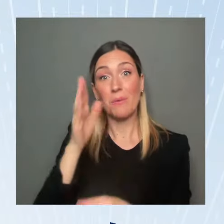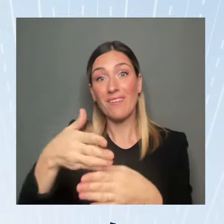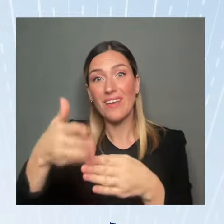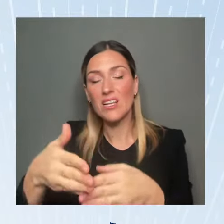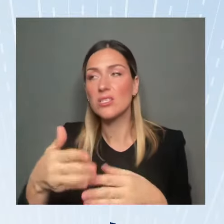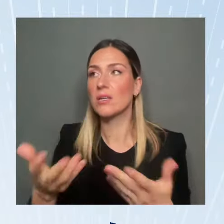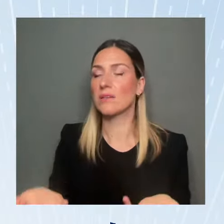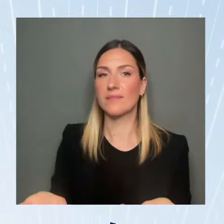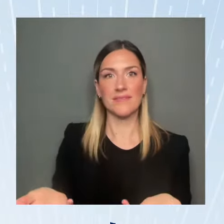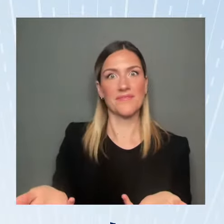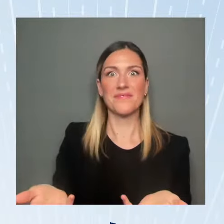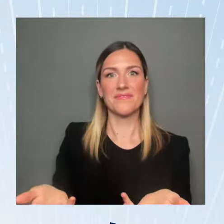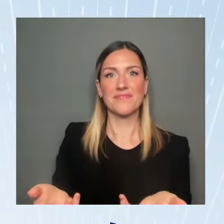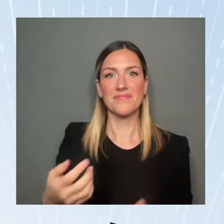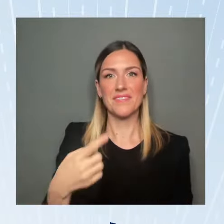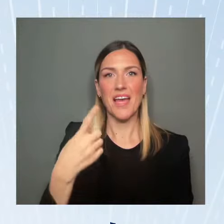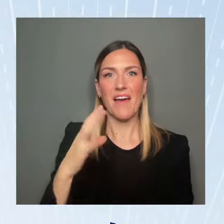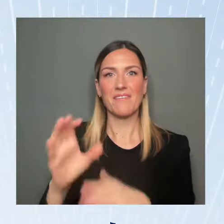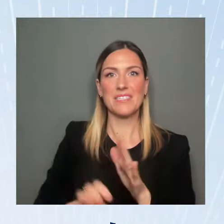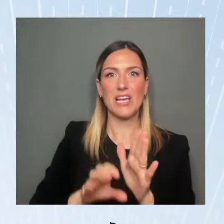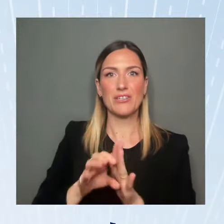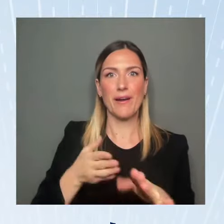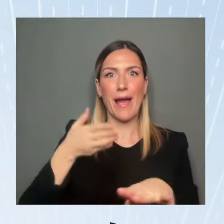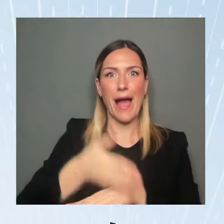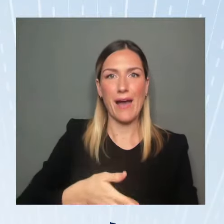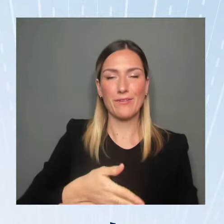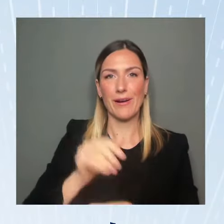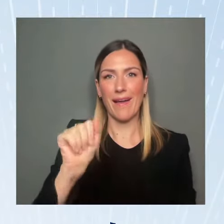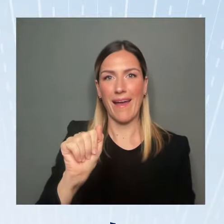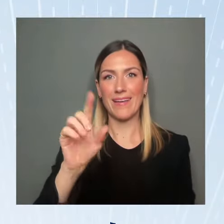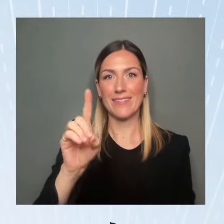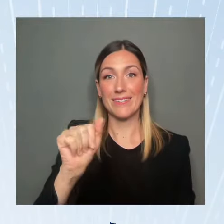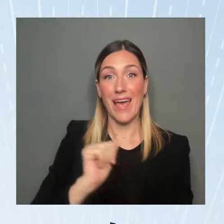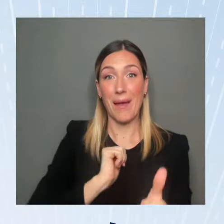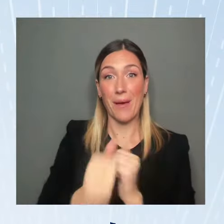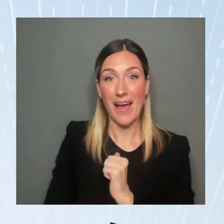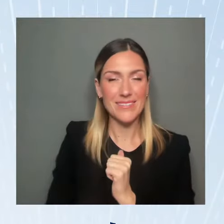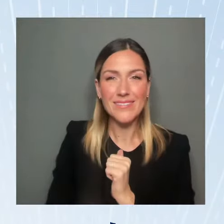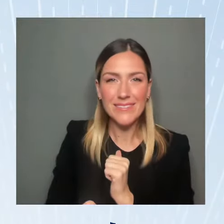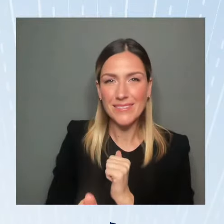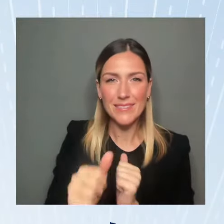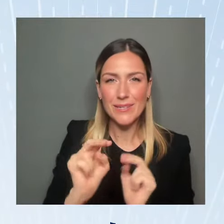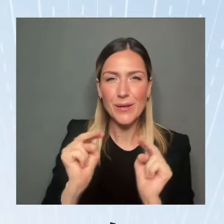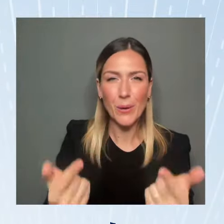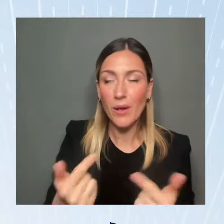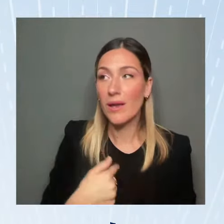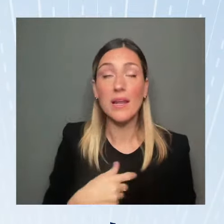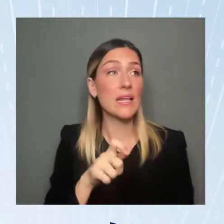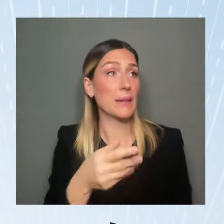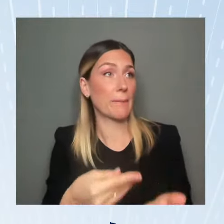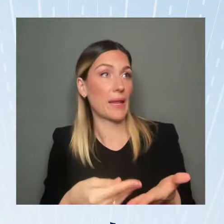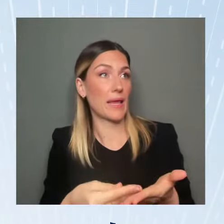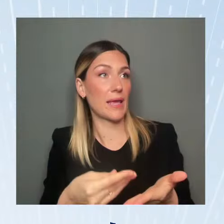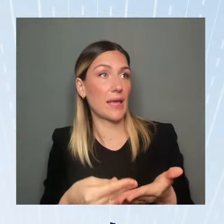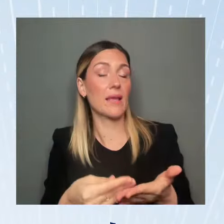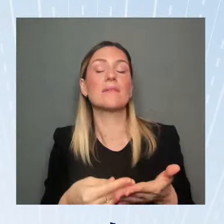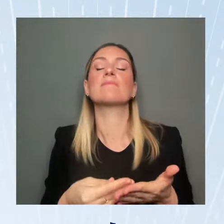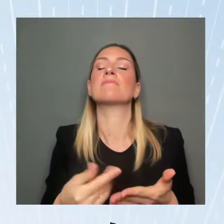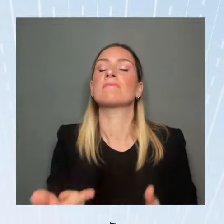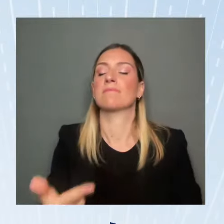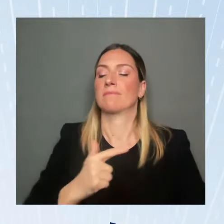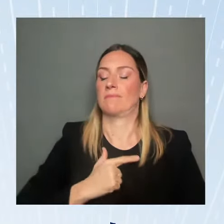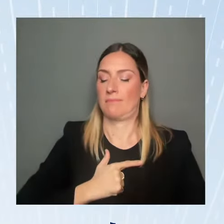so a half century after the passage of the ADA, that's not good enough. I said, well, what do you need? He goes, well, we need funding. And so then I took that